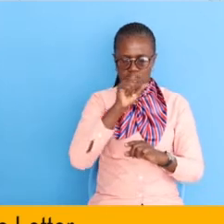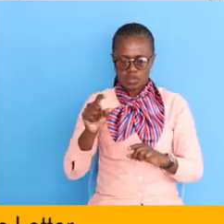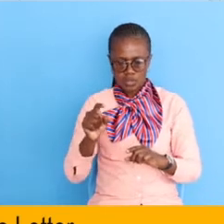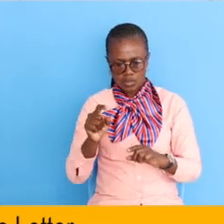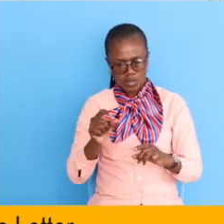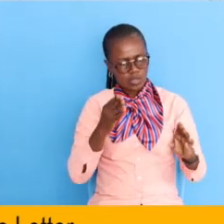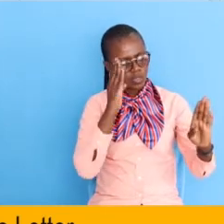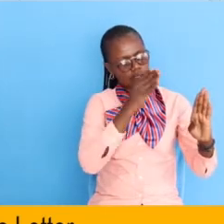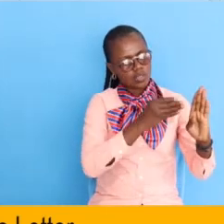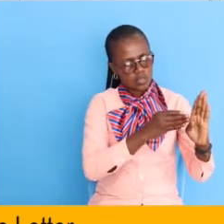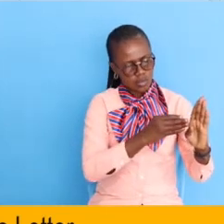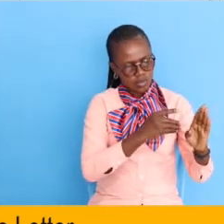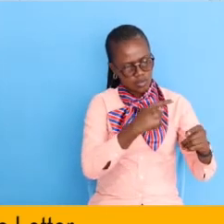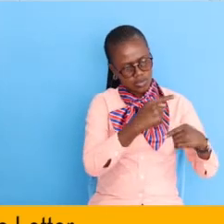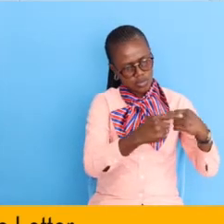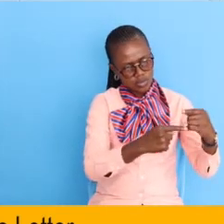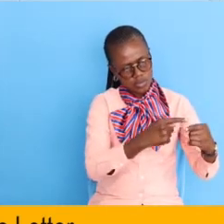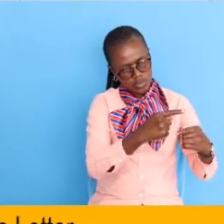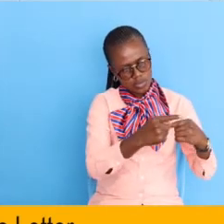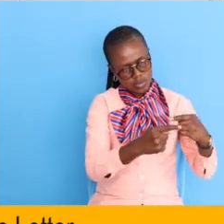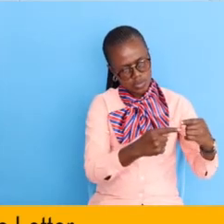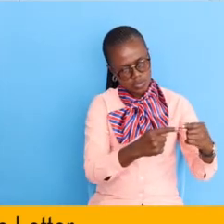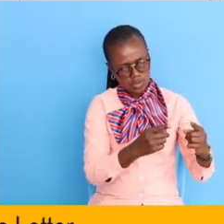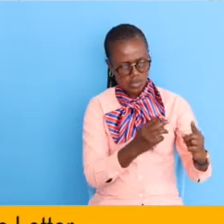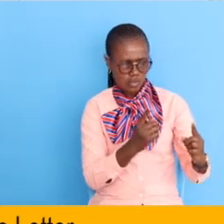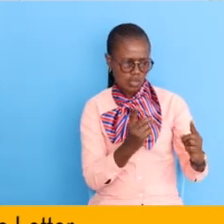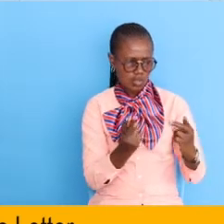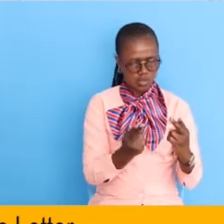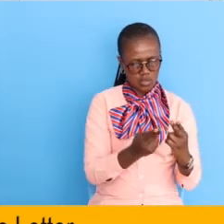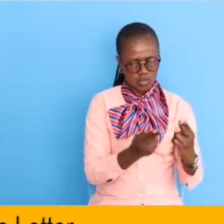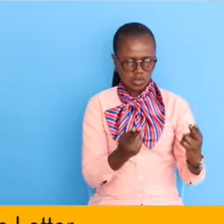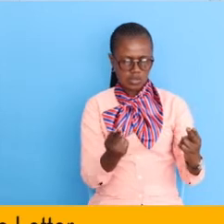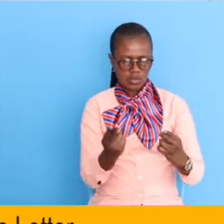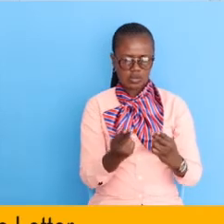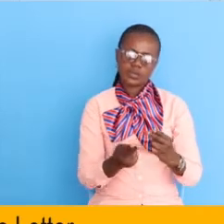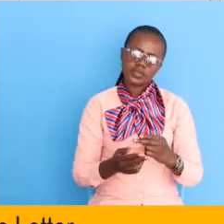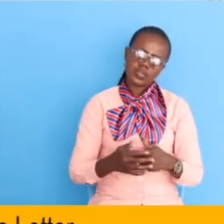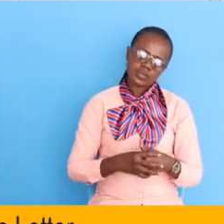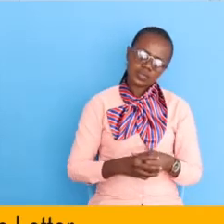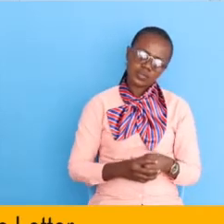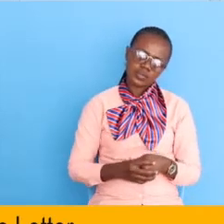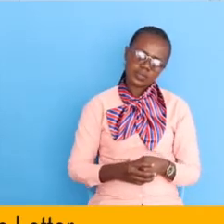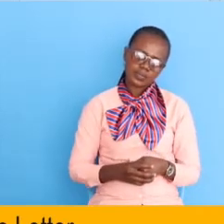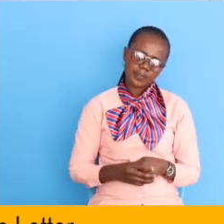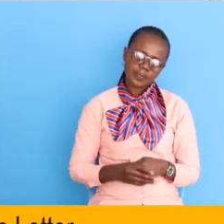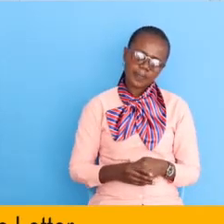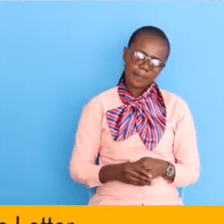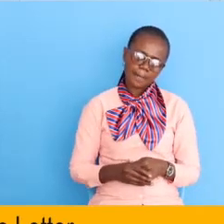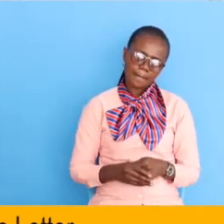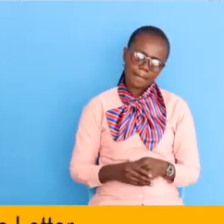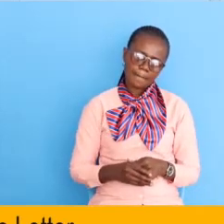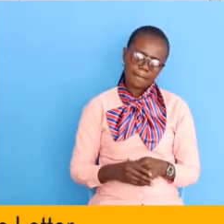there in your heading. And or rather, you're going to give more descriptive about what you wrote under